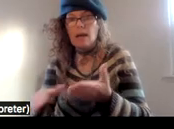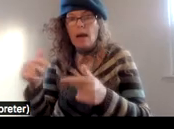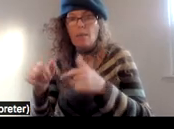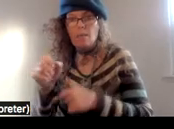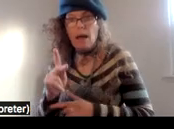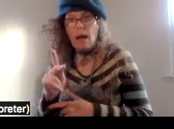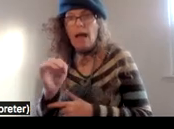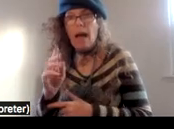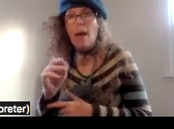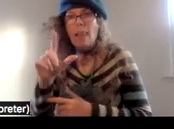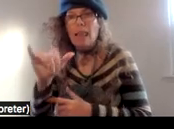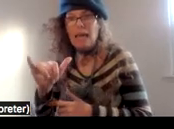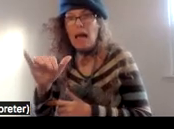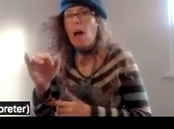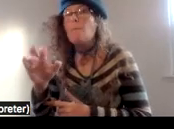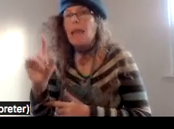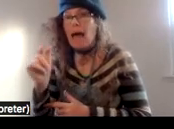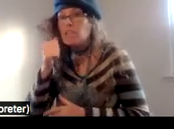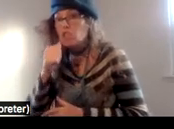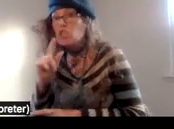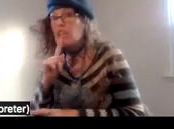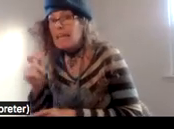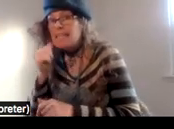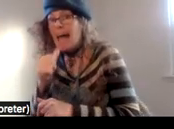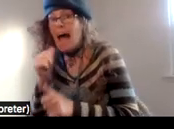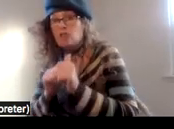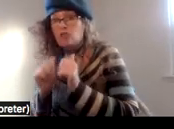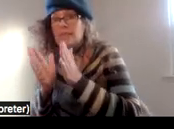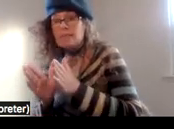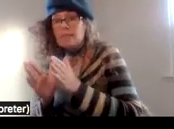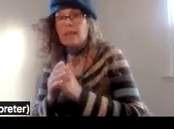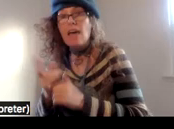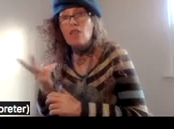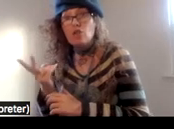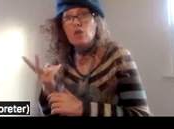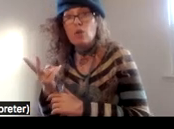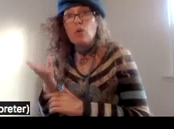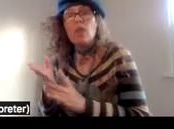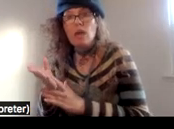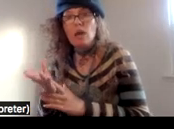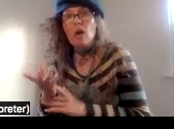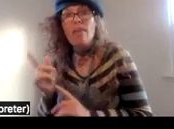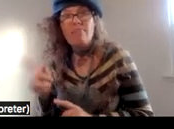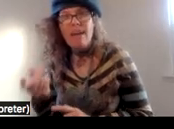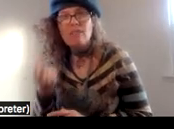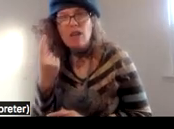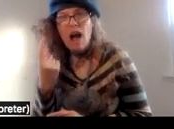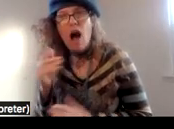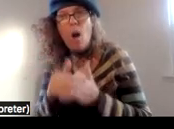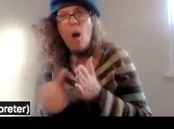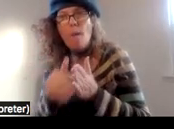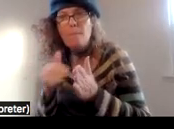so the two of them keep going through this and they've tripped into the fact that it's a repeating storyline